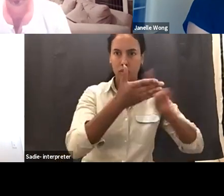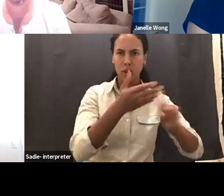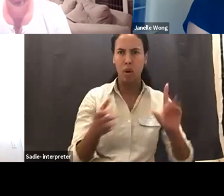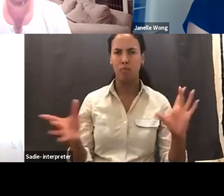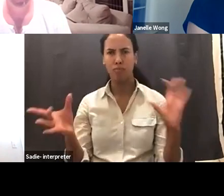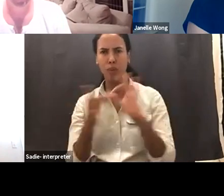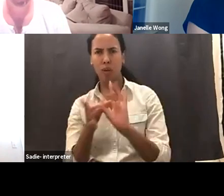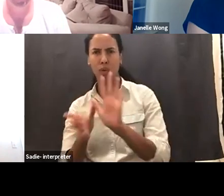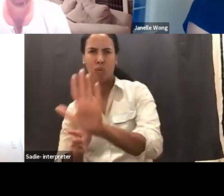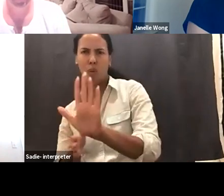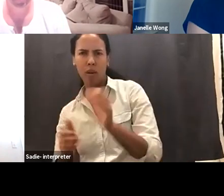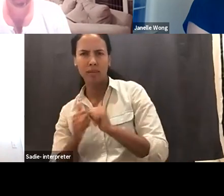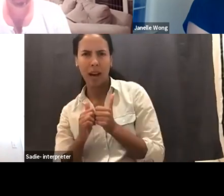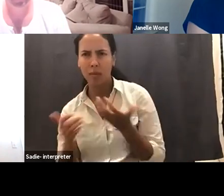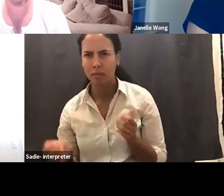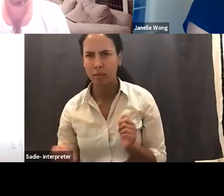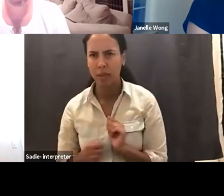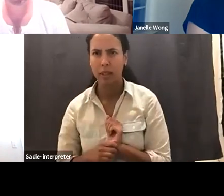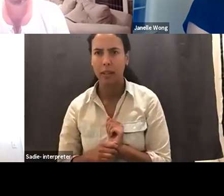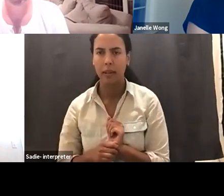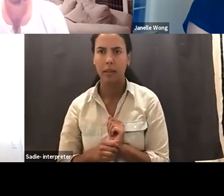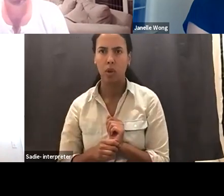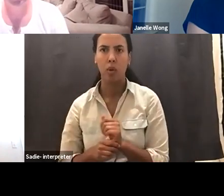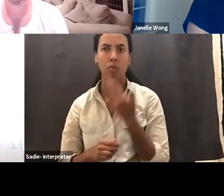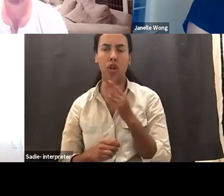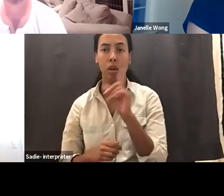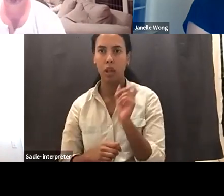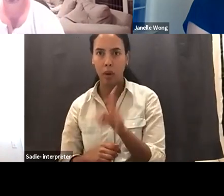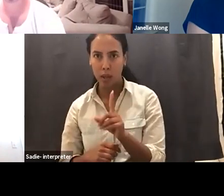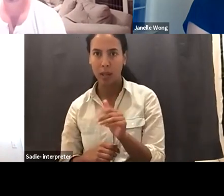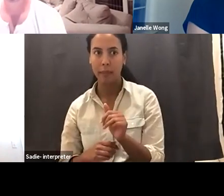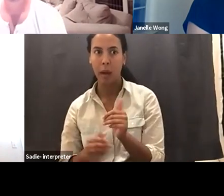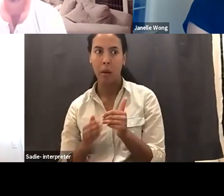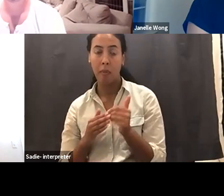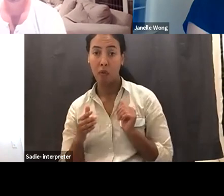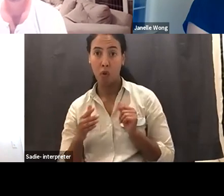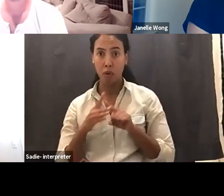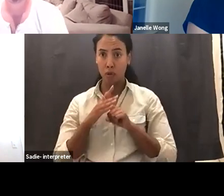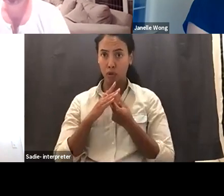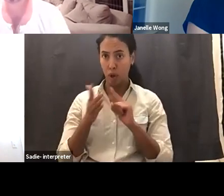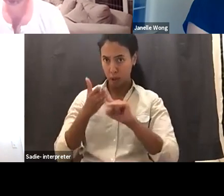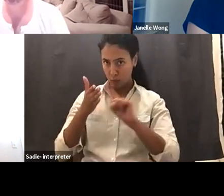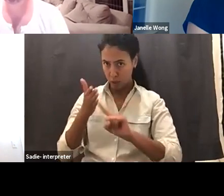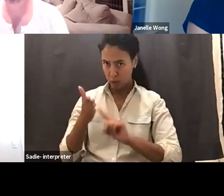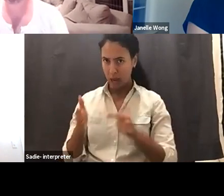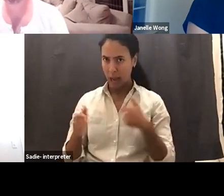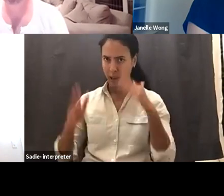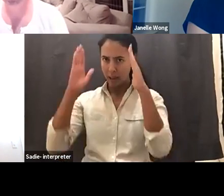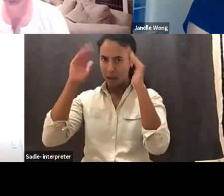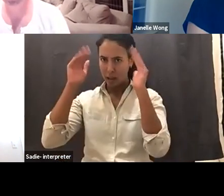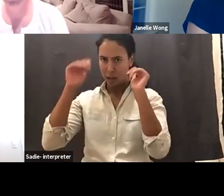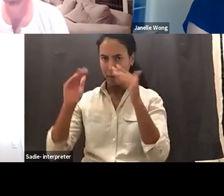I think at the beginning of this work, I was very much expecting most of the pushback to come from older generations, but I